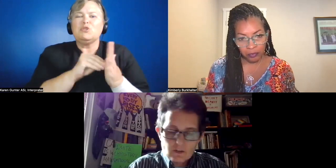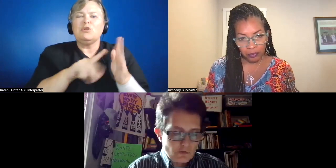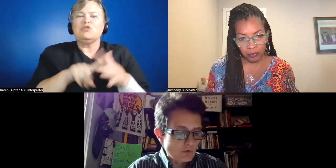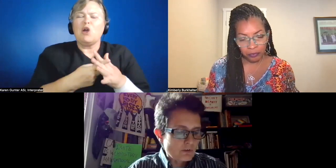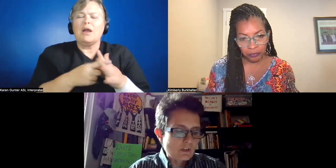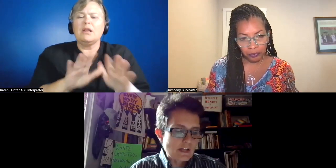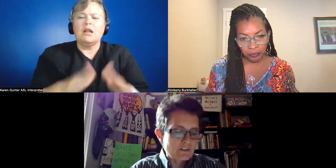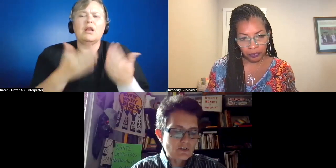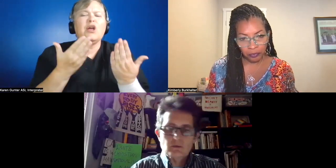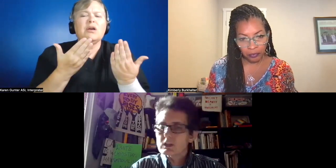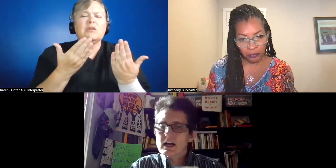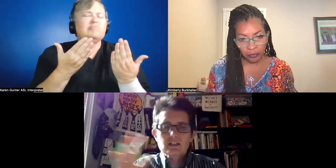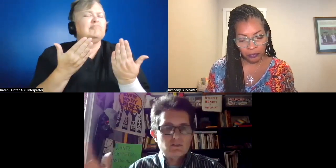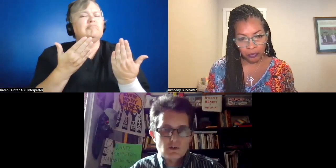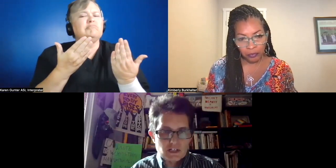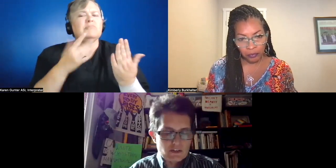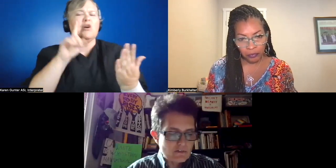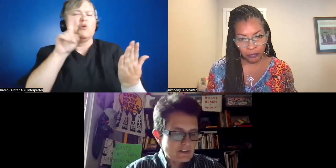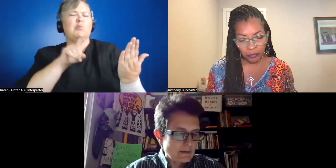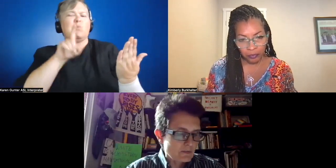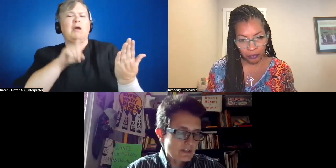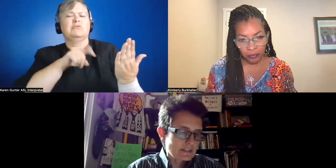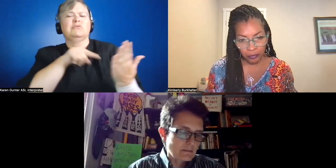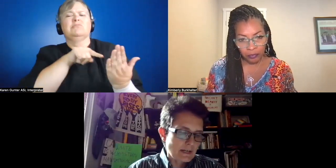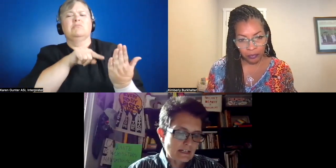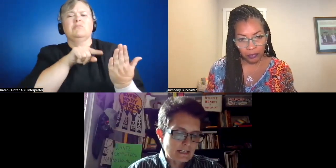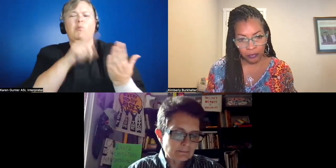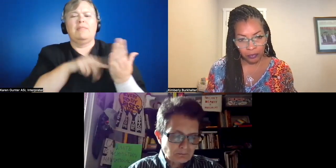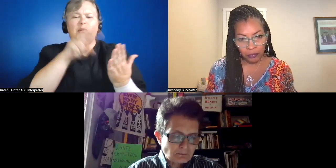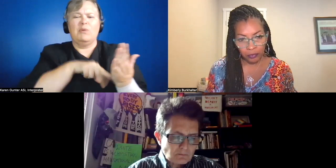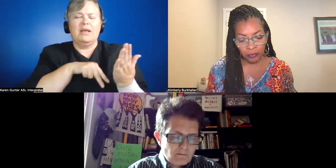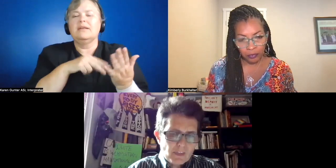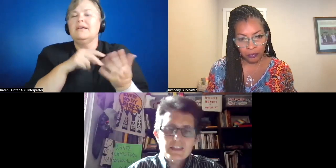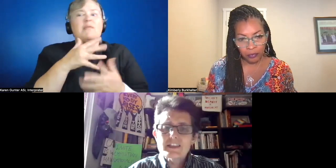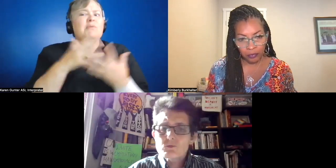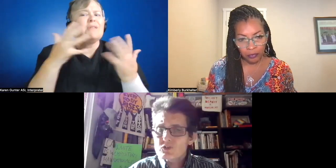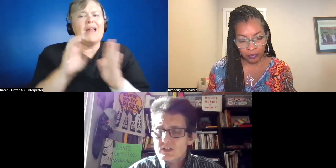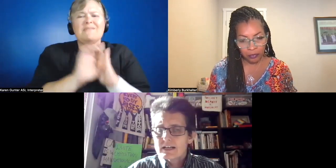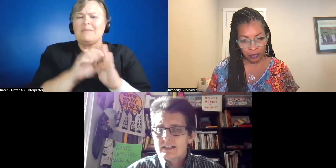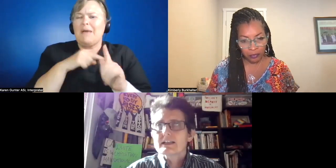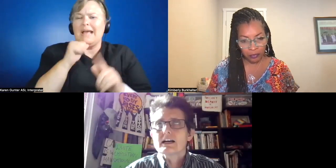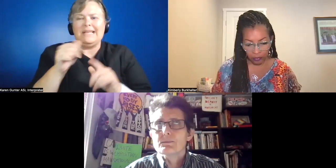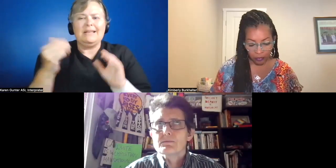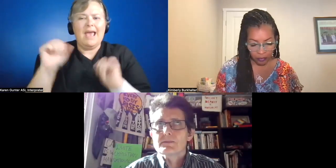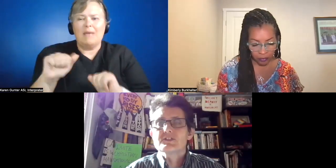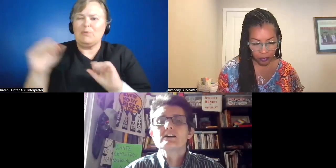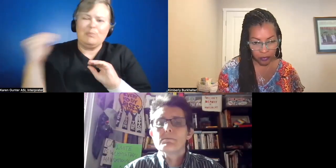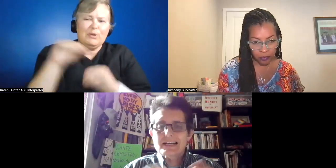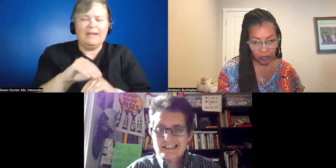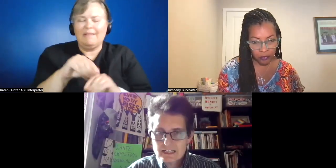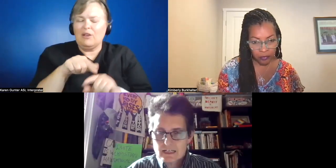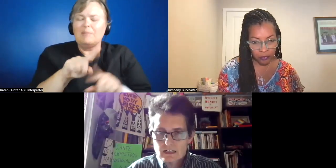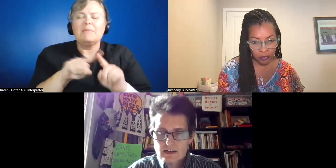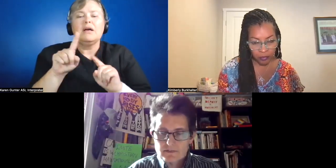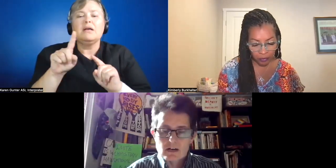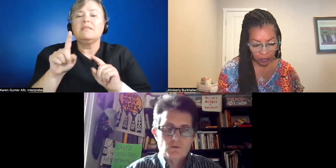look at things through a critical lens. So there were lots of those kinds of examples that didn't make it in. And then there was the single